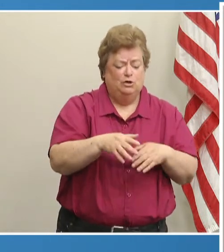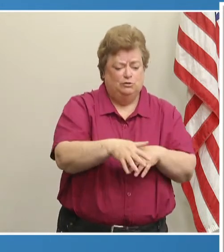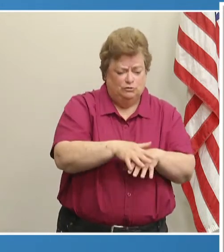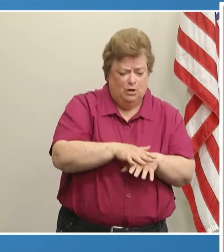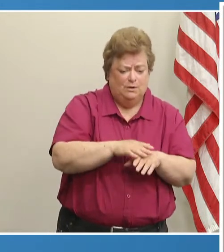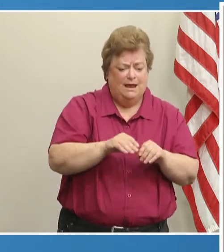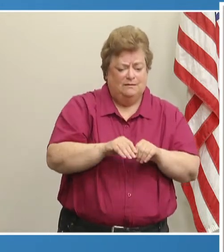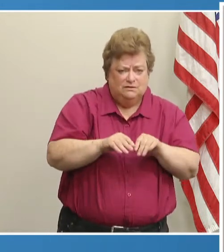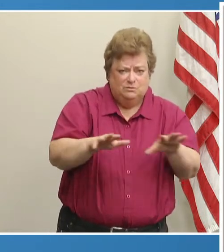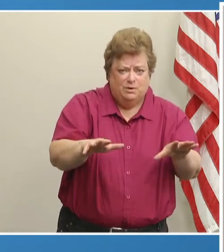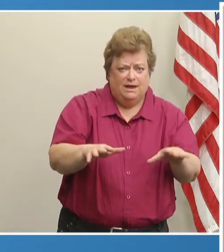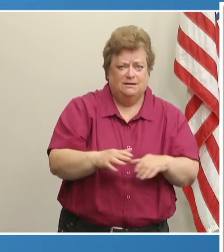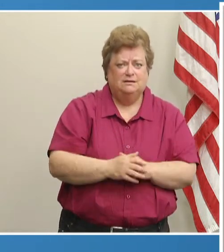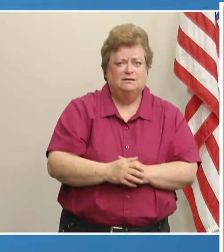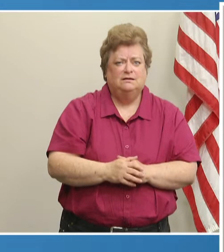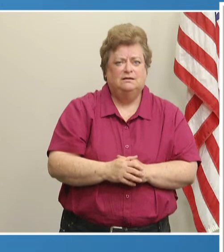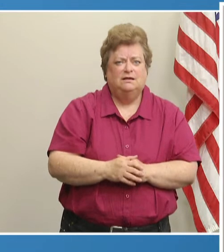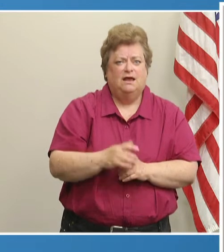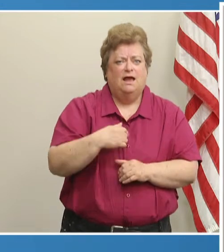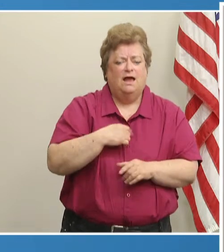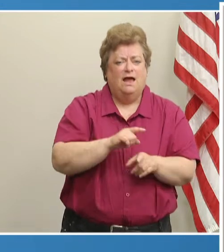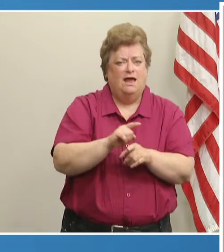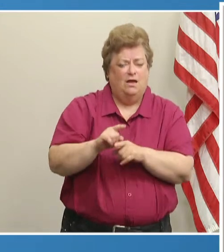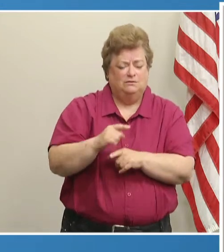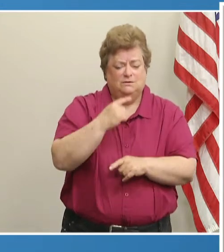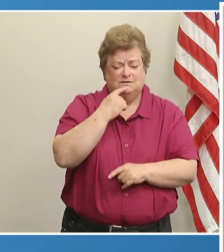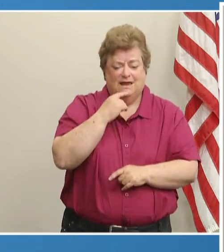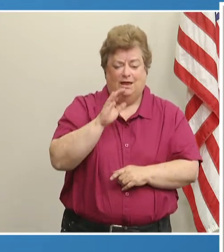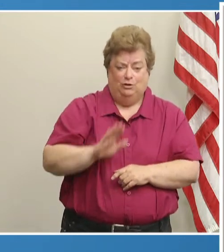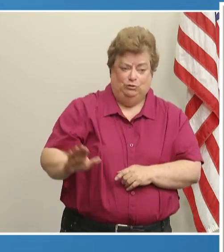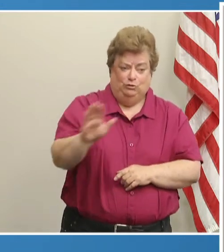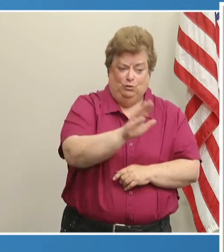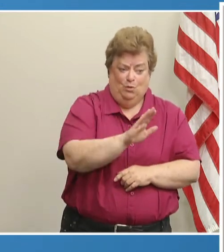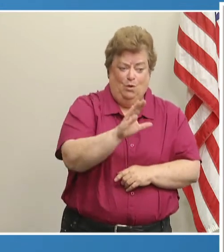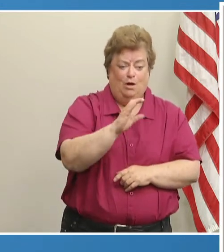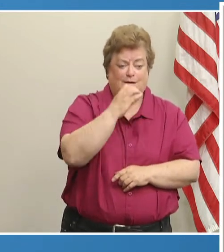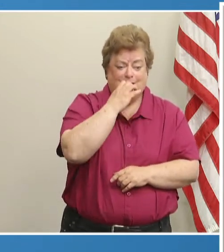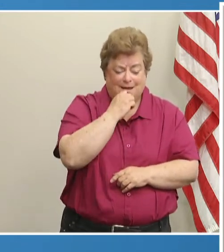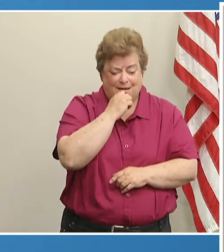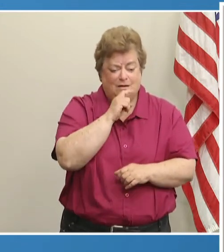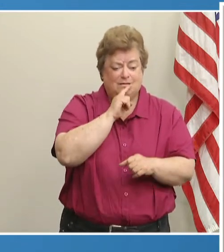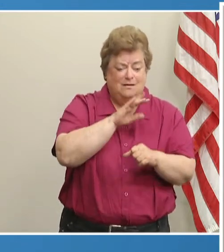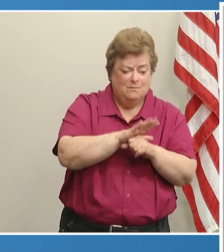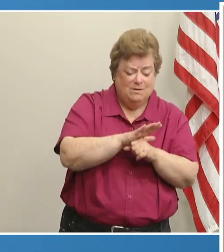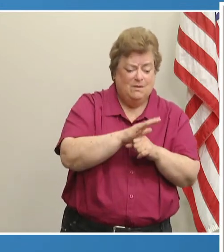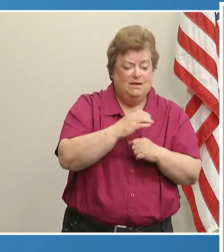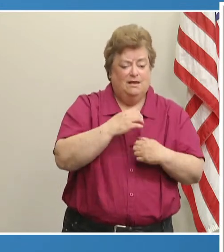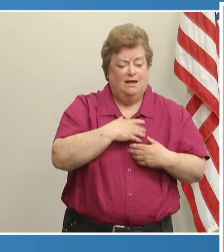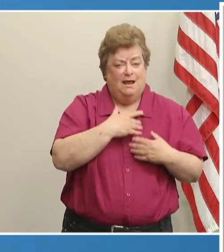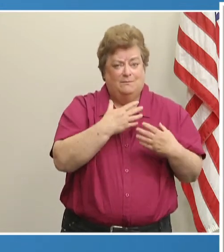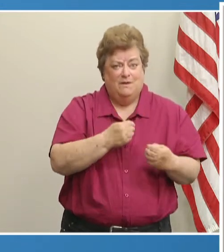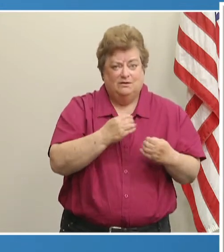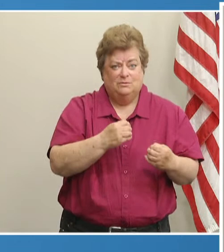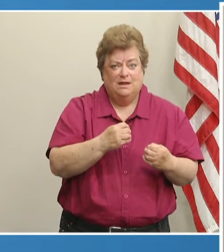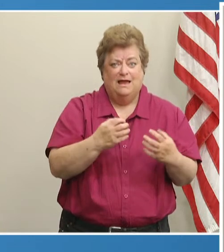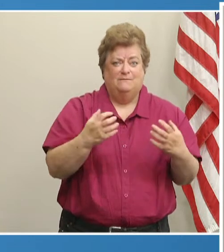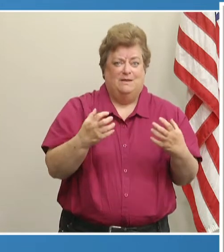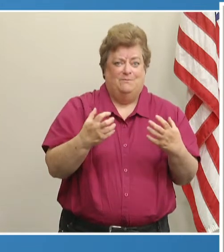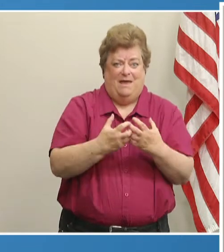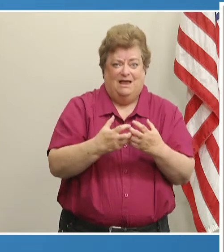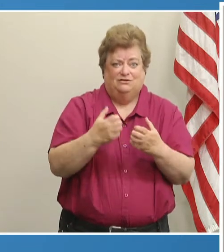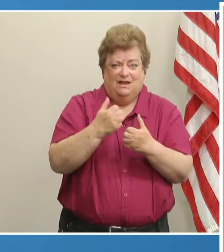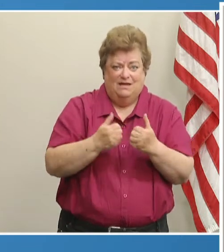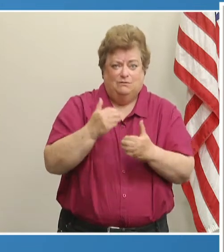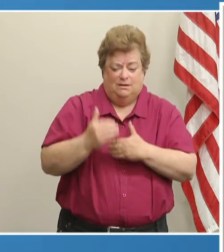livelihoods. I also point to the fact that your care, concern, commitment, and compassion have been matched every step of the